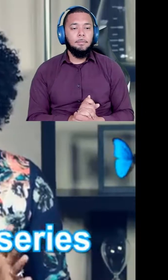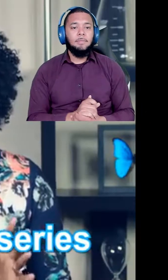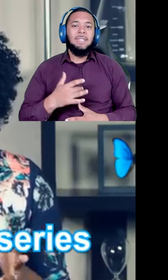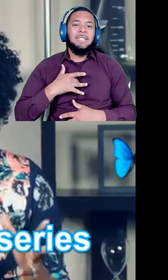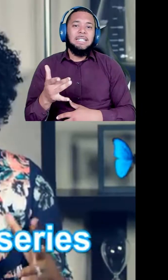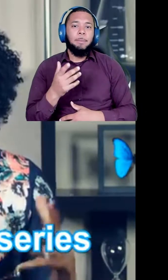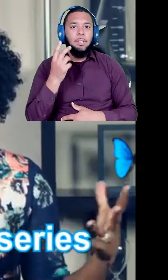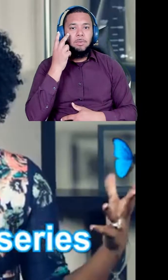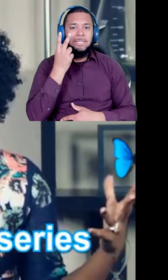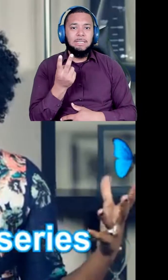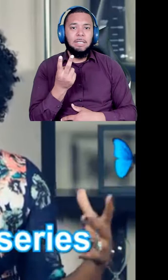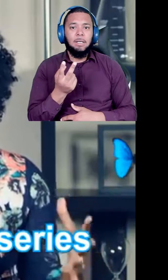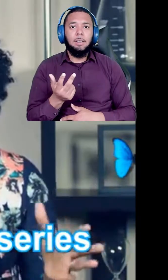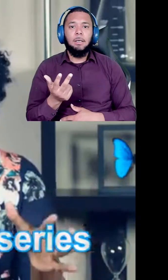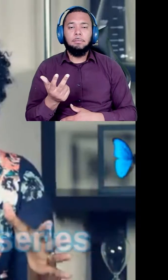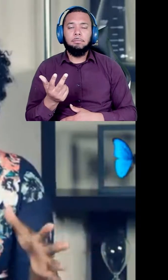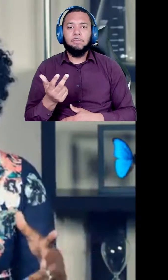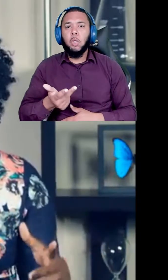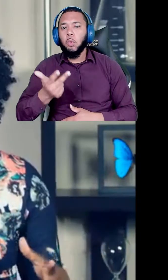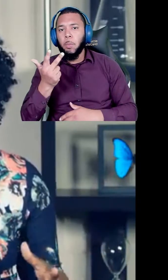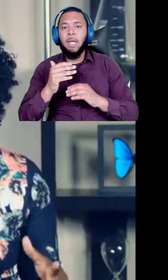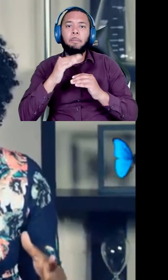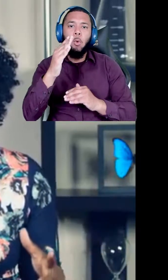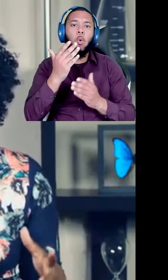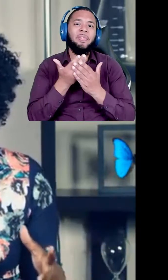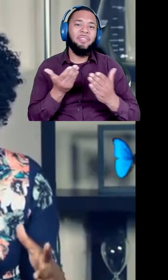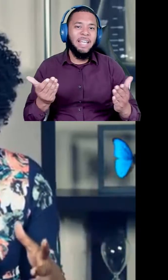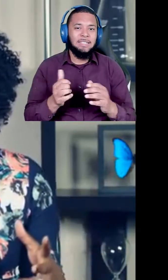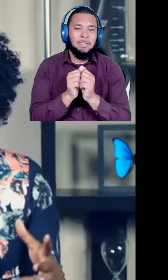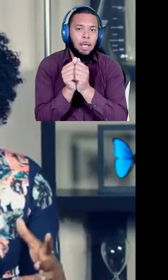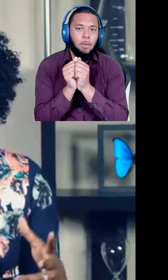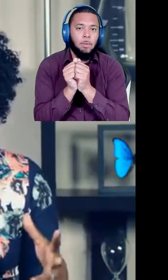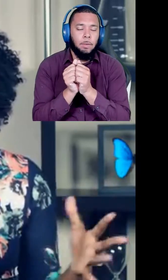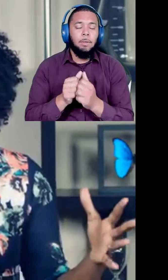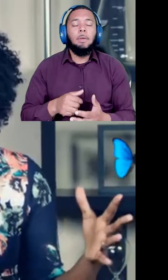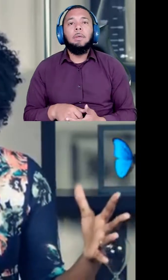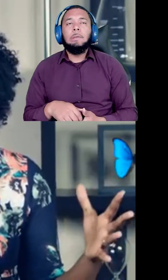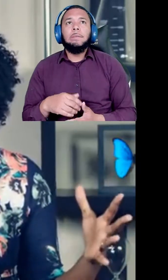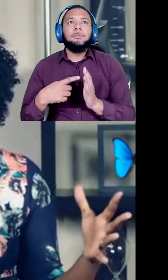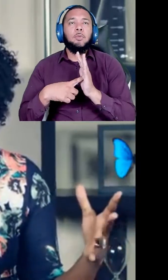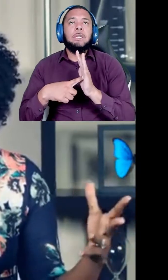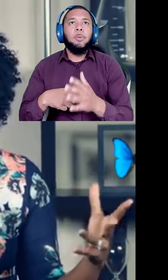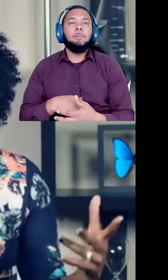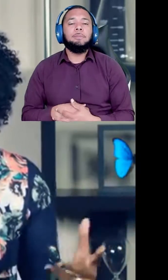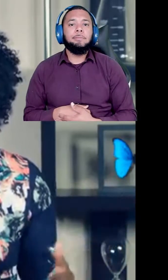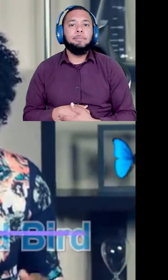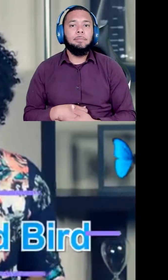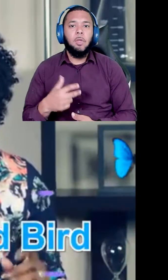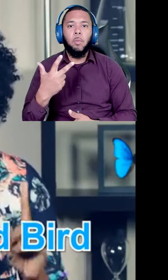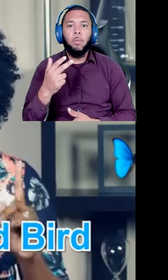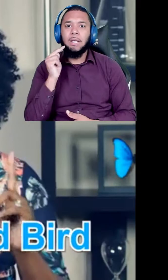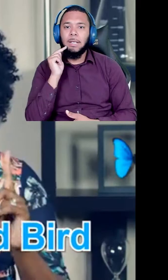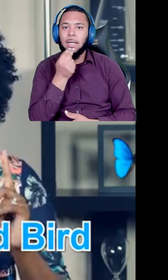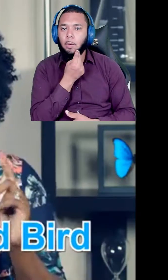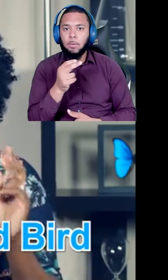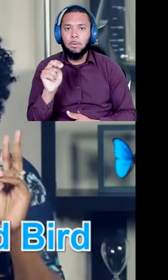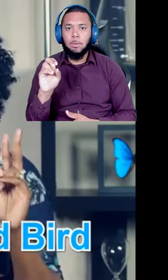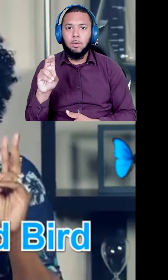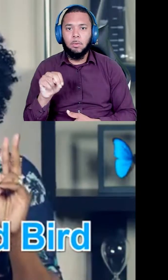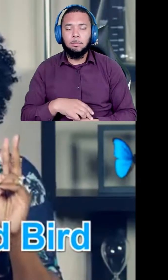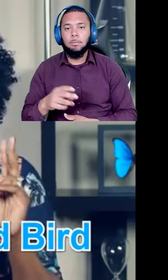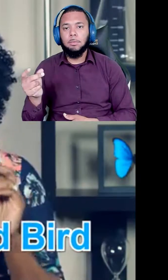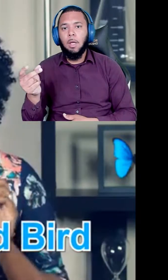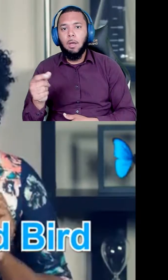typically see three things, three or more. So let's say that there are three nouns, dog,